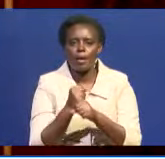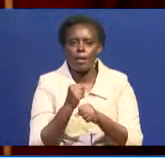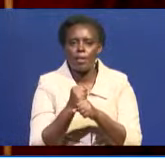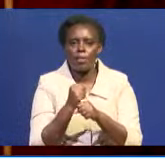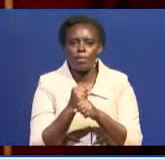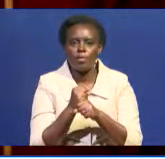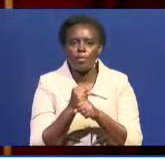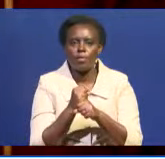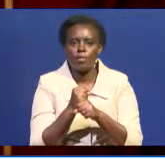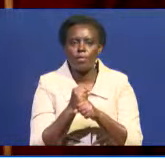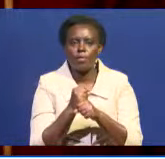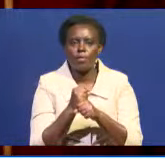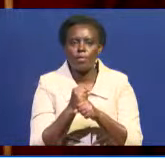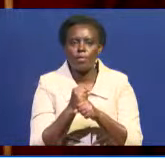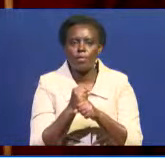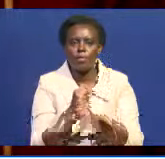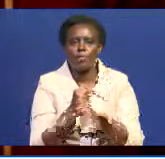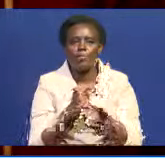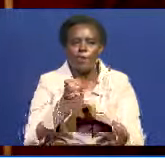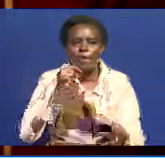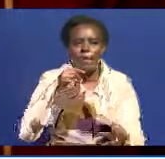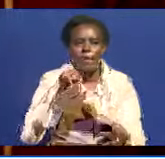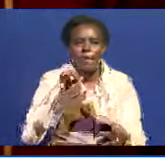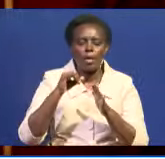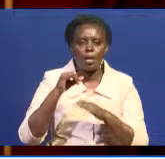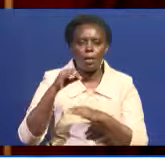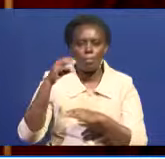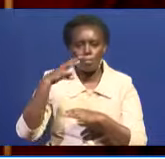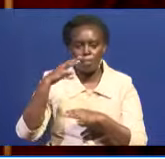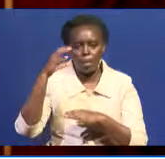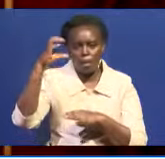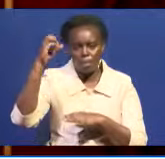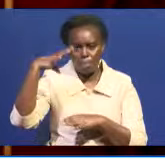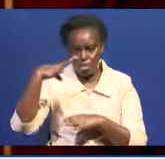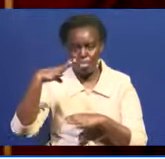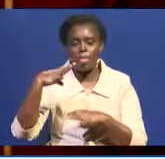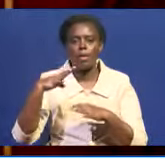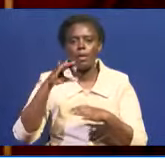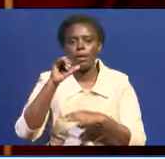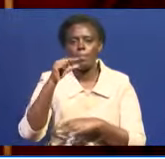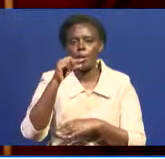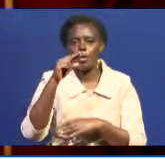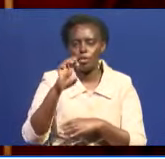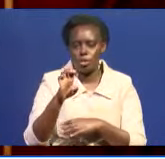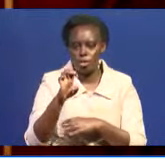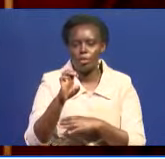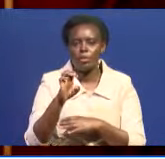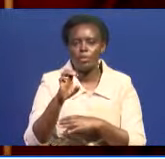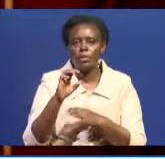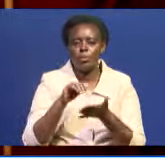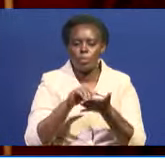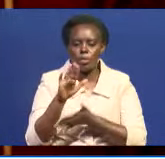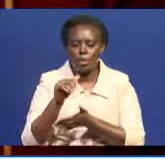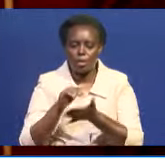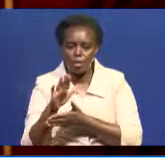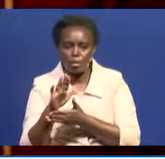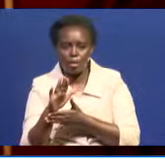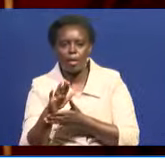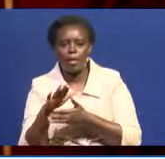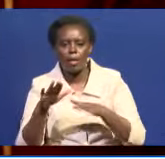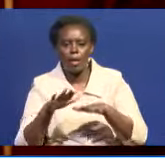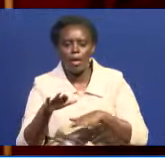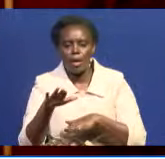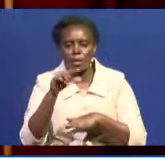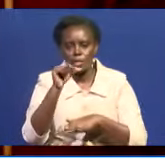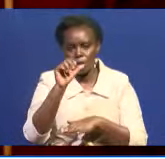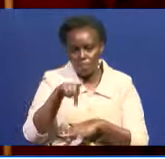for satellite imaging systems. The multi-agency team will deploy field ground surveys to collect